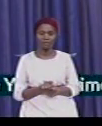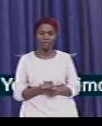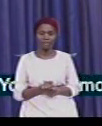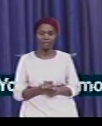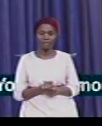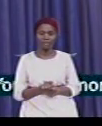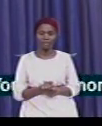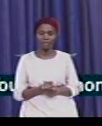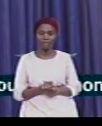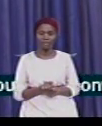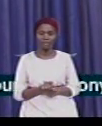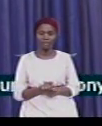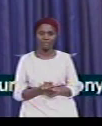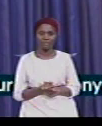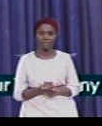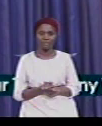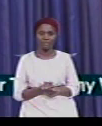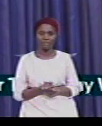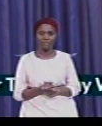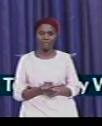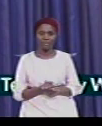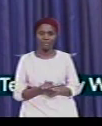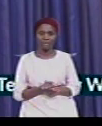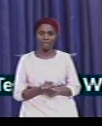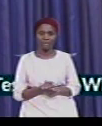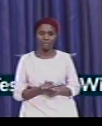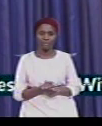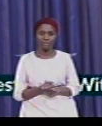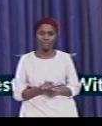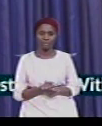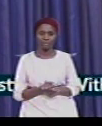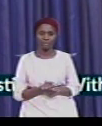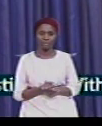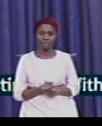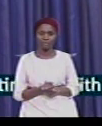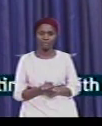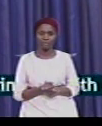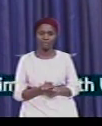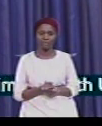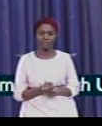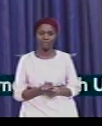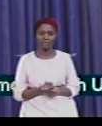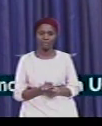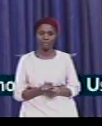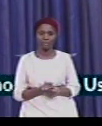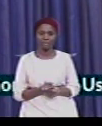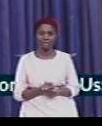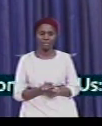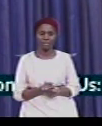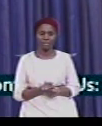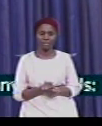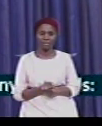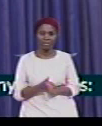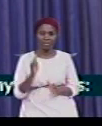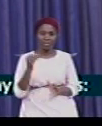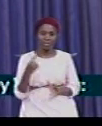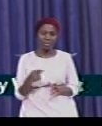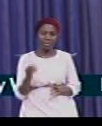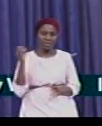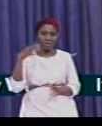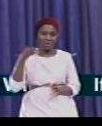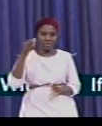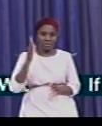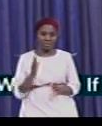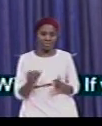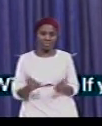and paralysis. She could see that by the grace of God, as I interviewed her, she said she came